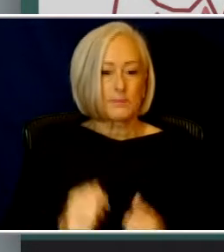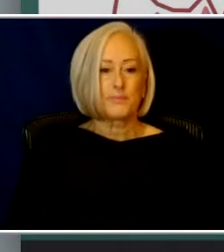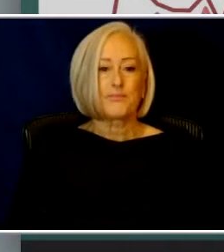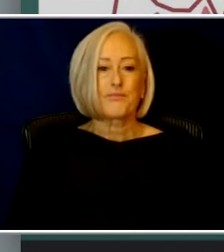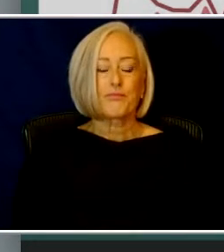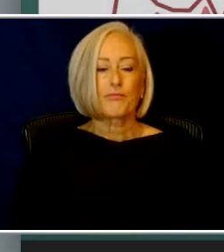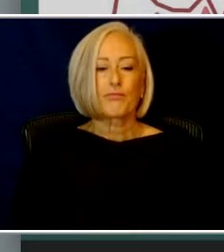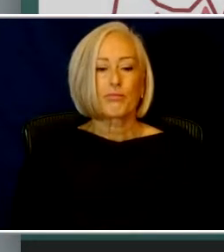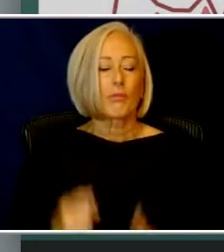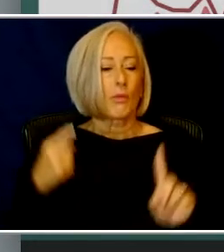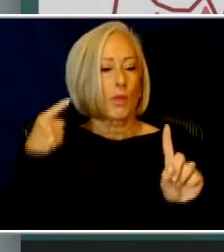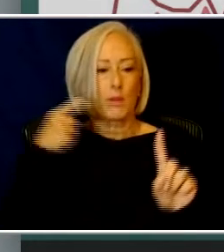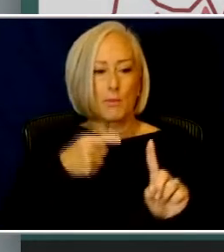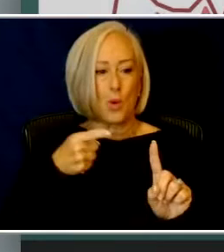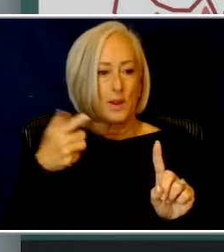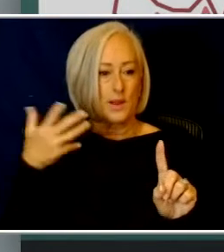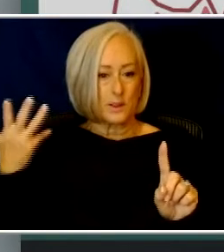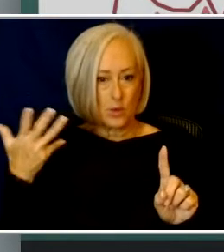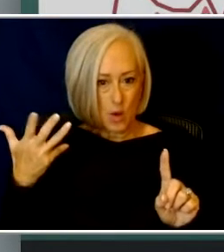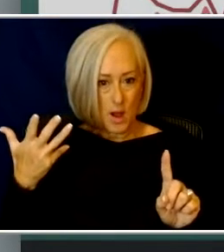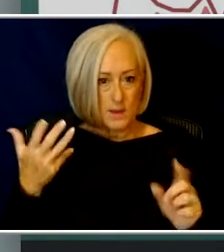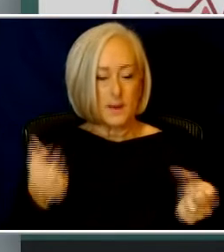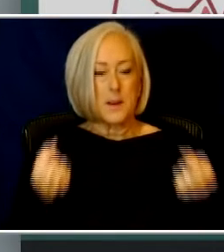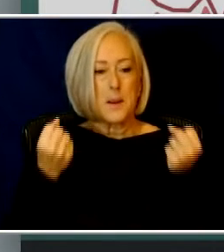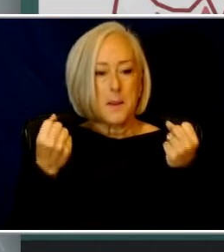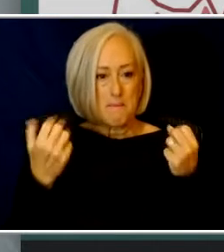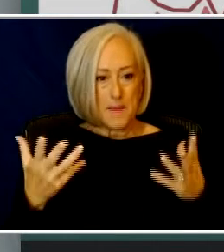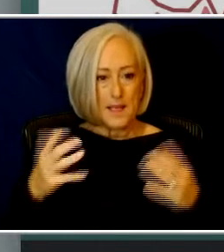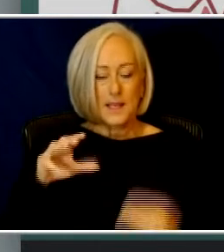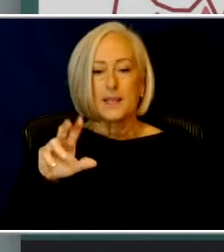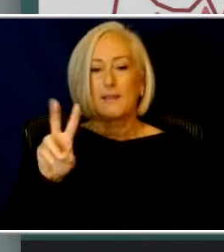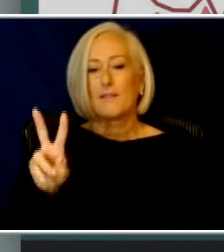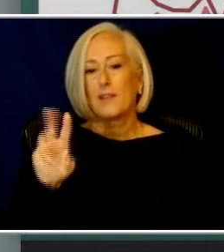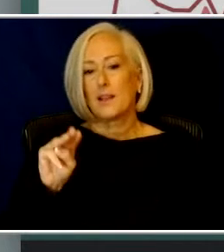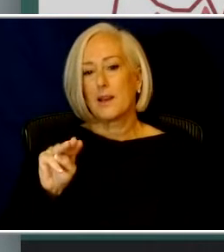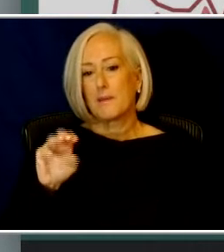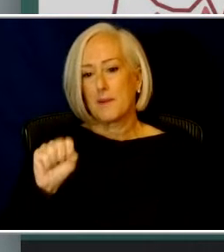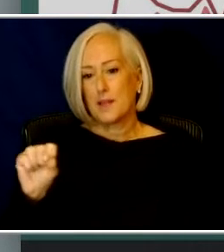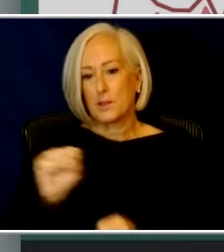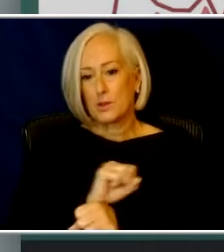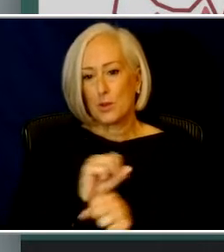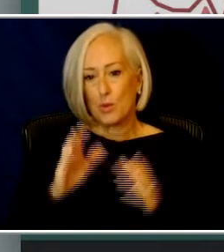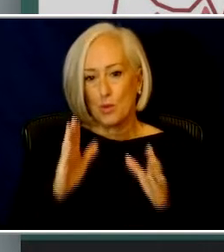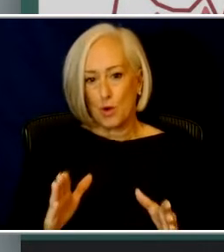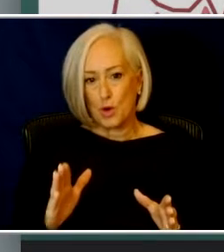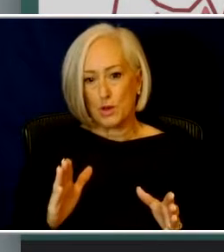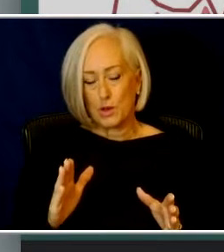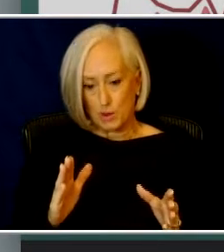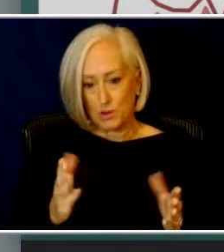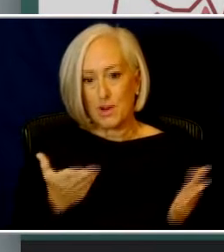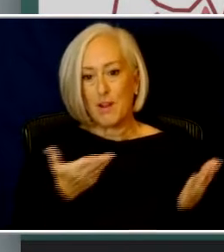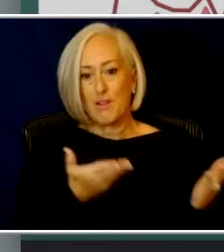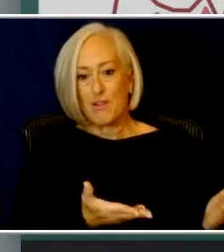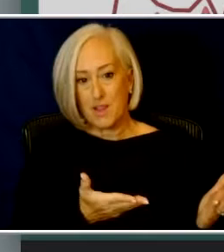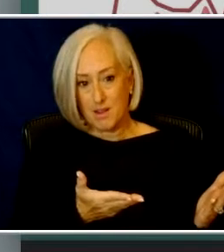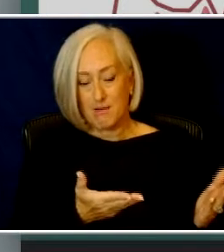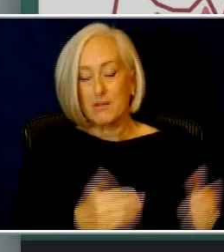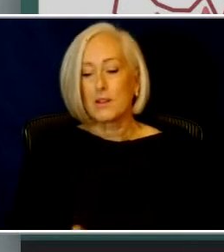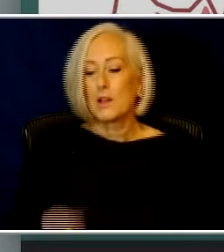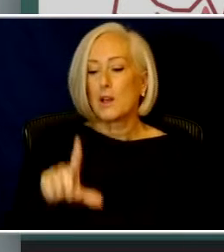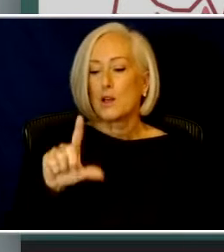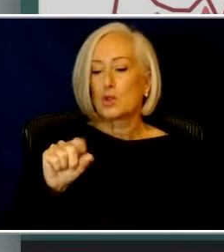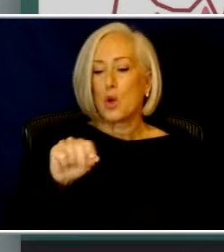significant number of EMS workers on the sideline. We're probably down 15 to 20% in the nursing workforce. We're